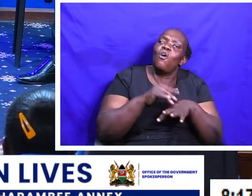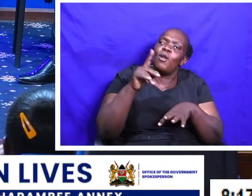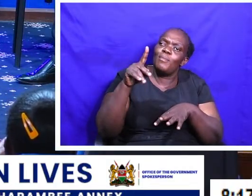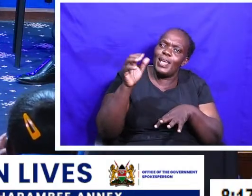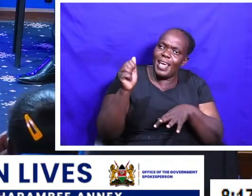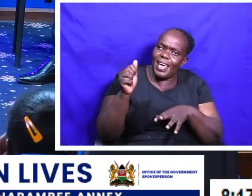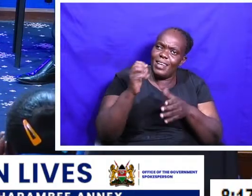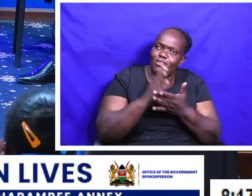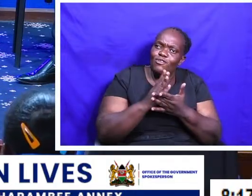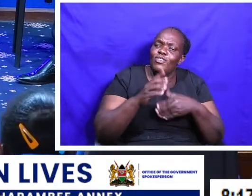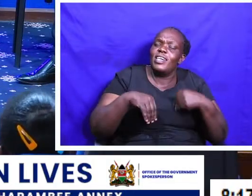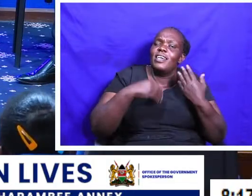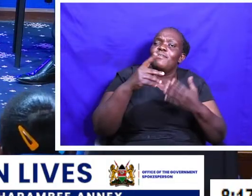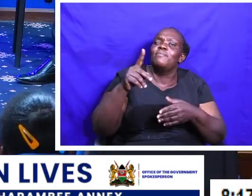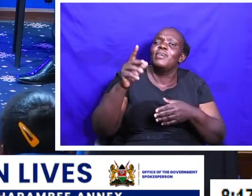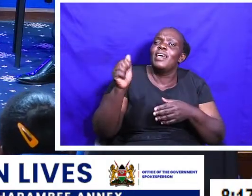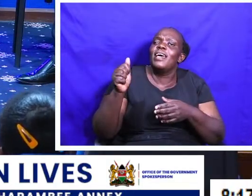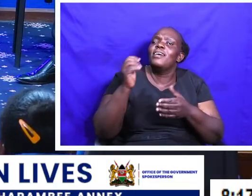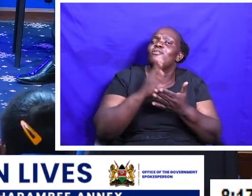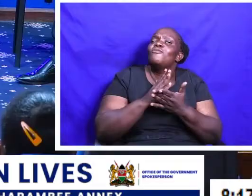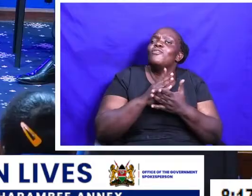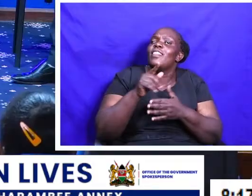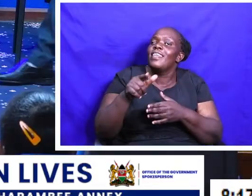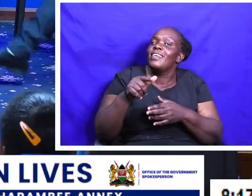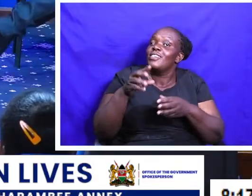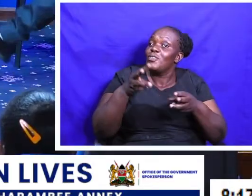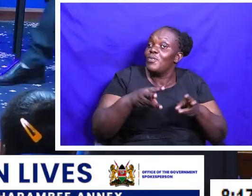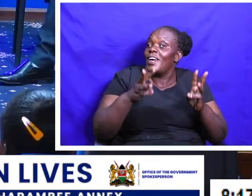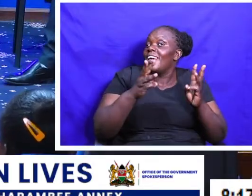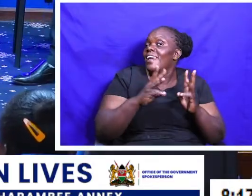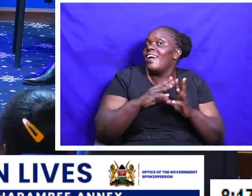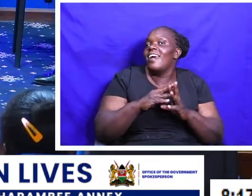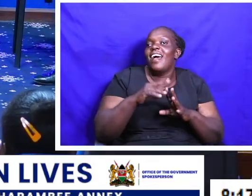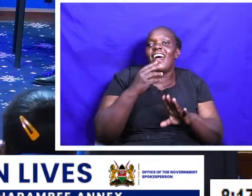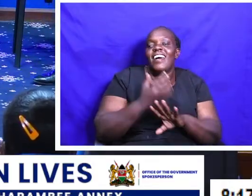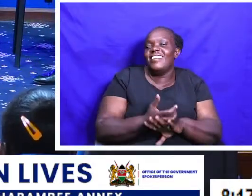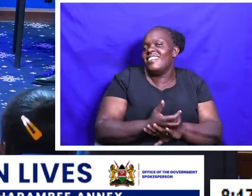one I was told also, we can give you a PA from here, but you can't come with you.